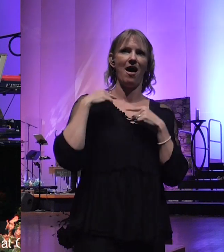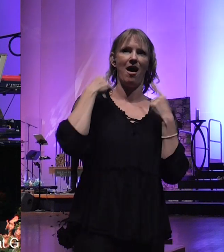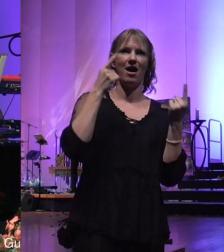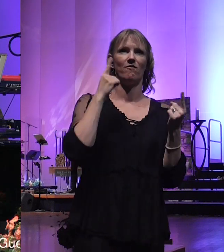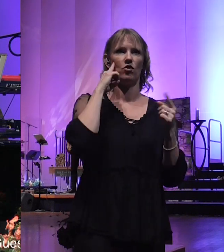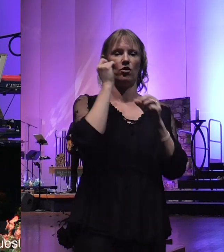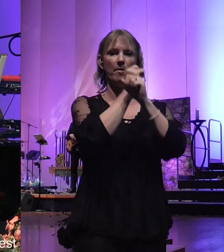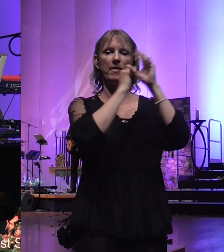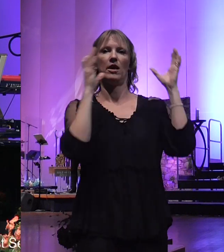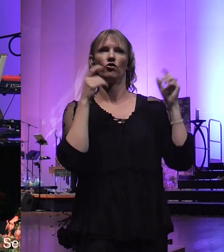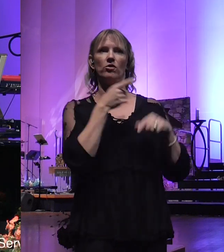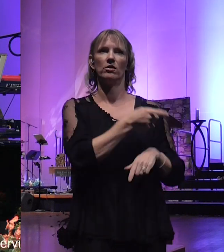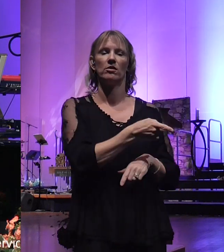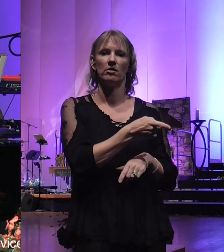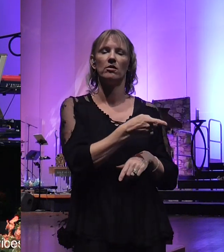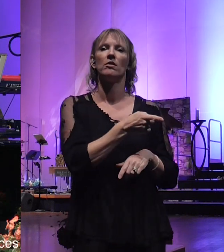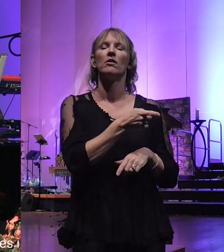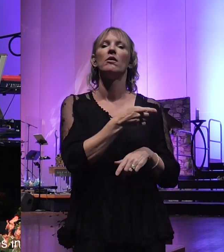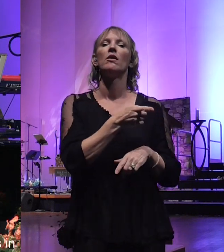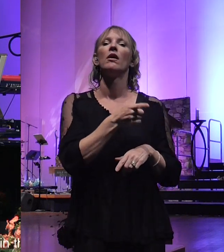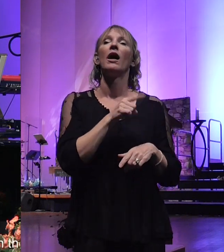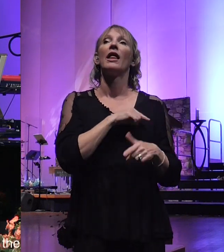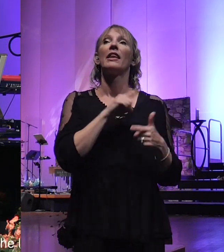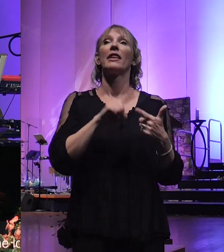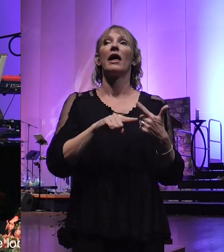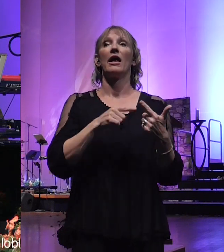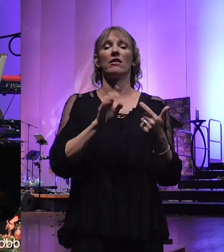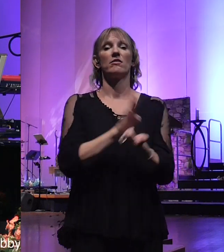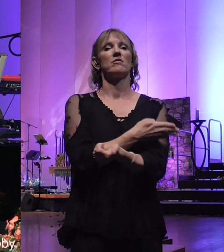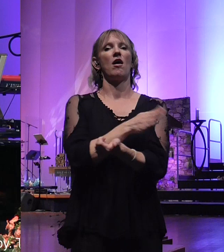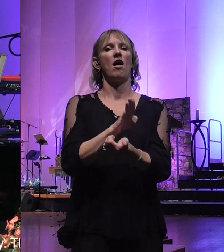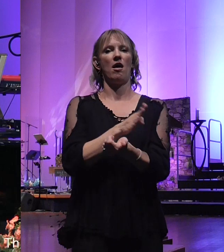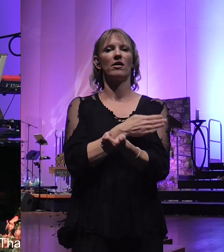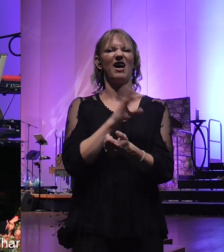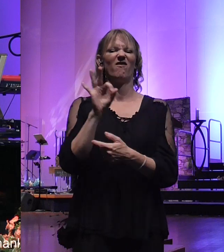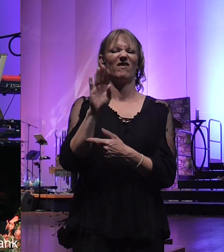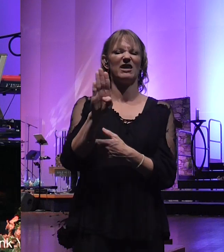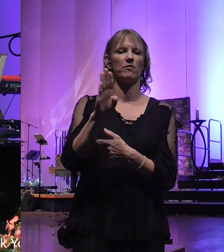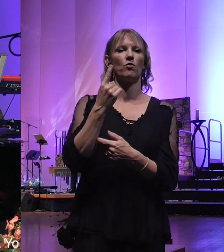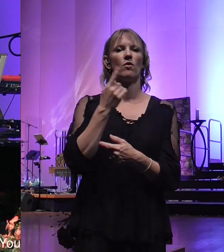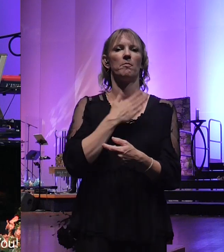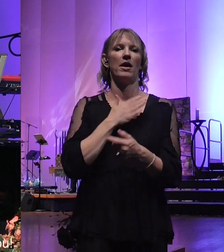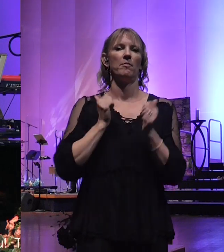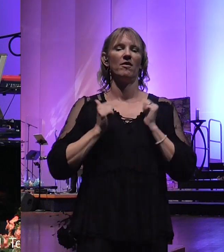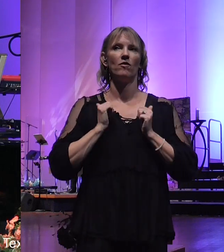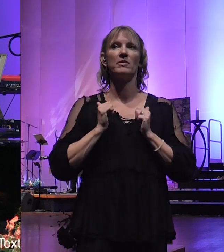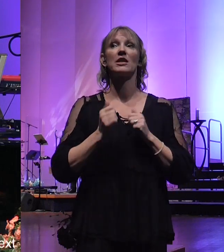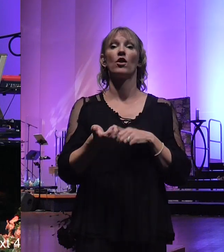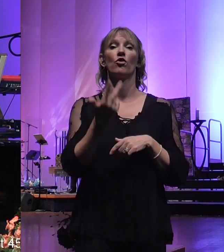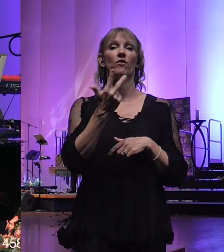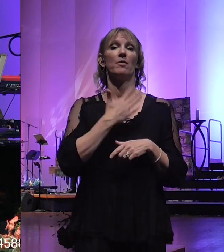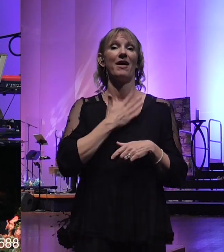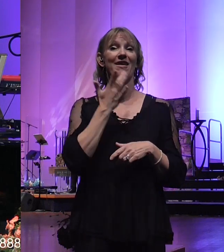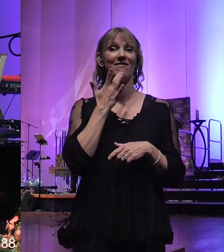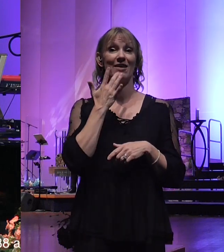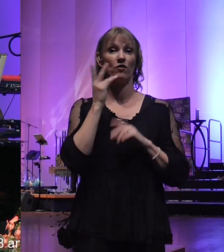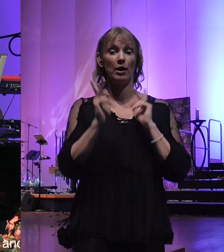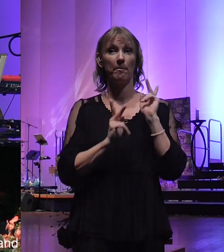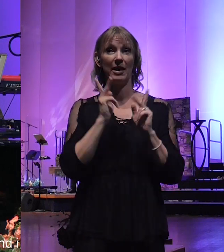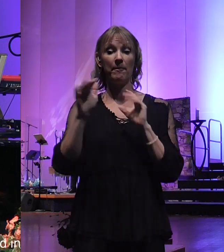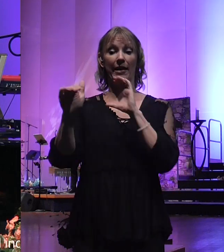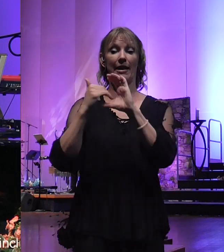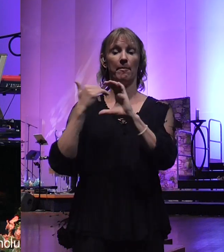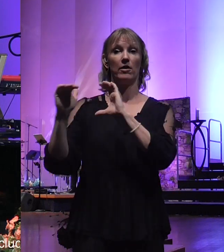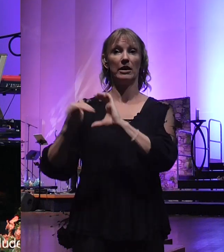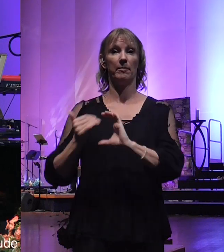imagined. And then I sang this song on Facebook on one of my shows, and 3 of my favorite people emailed